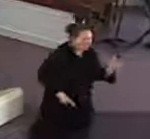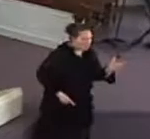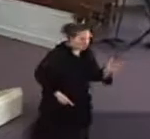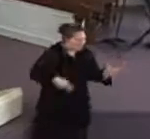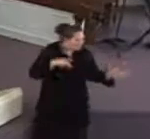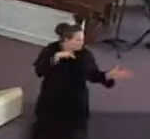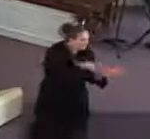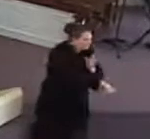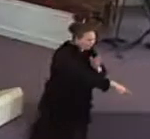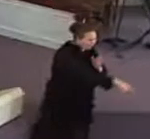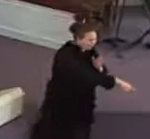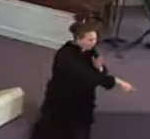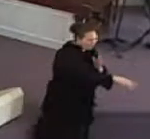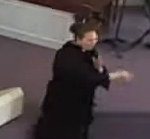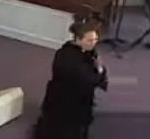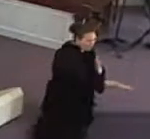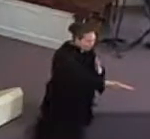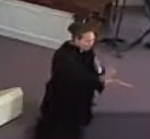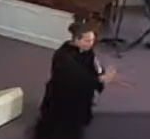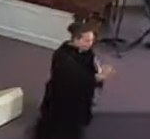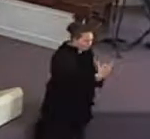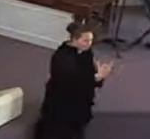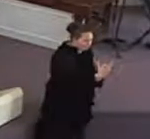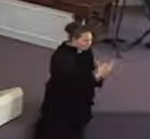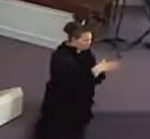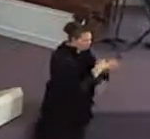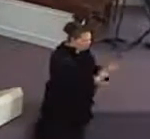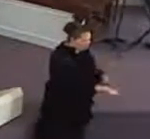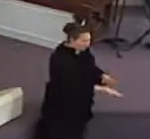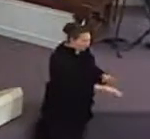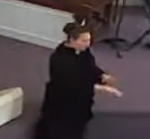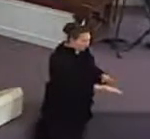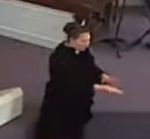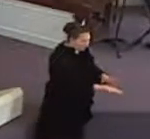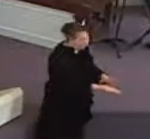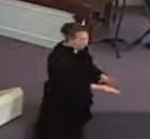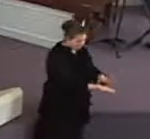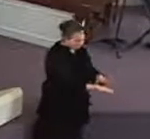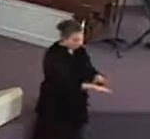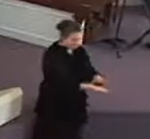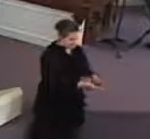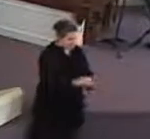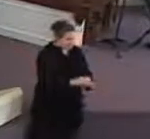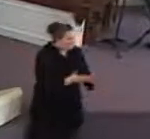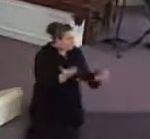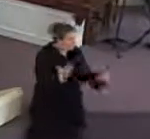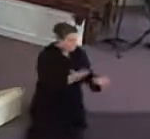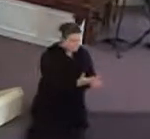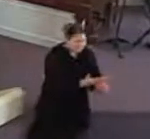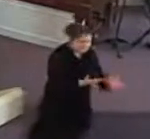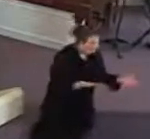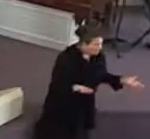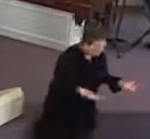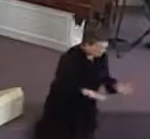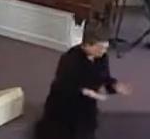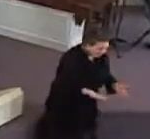them dead. And they died right where they were. And it didn't stop there. Matter of fact, you